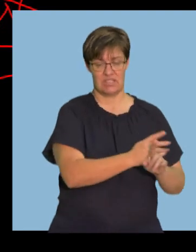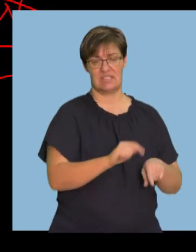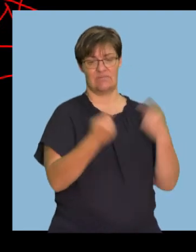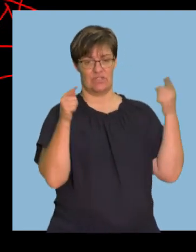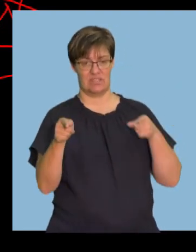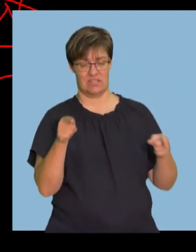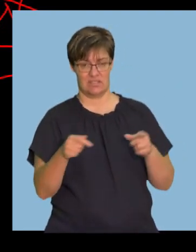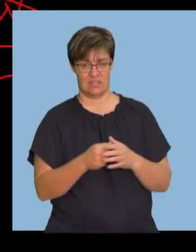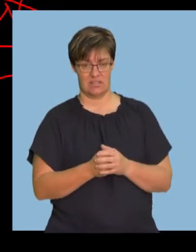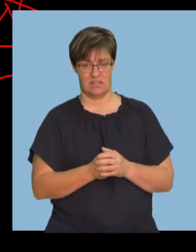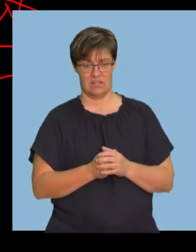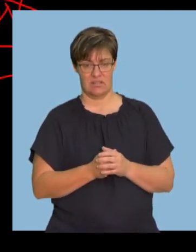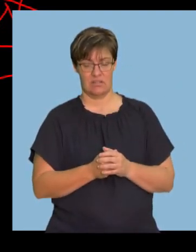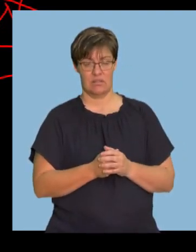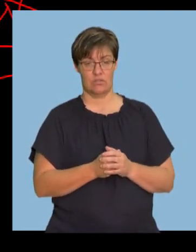are different. It means